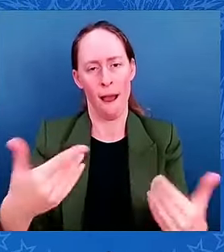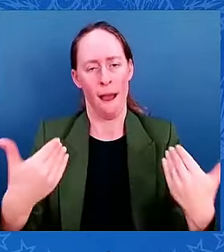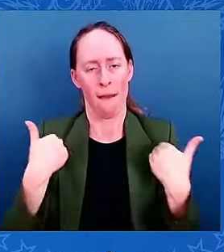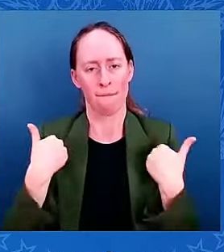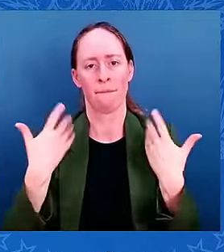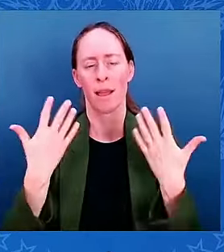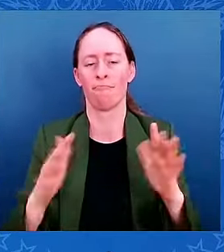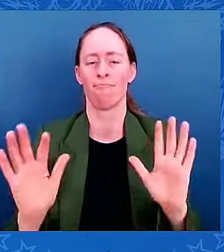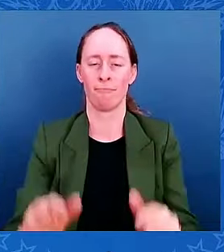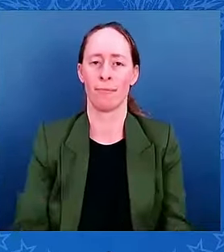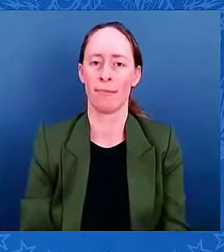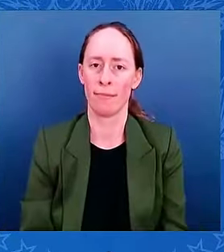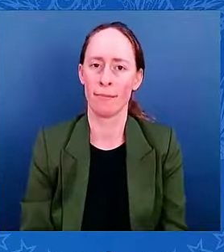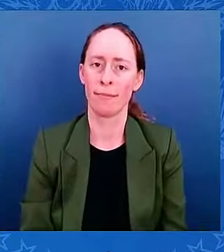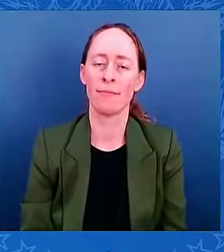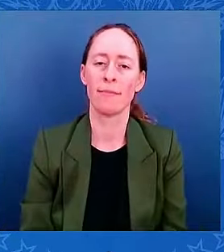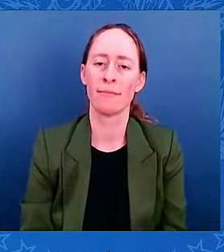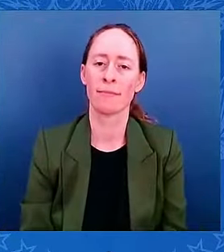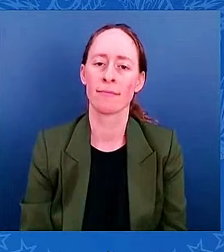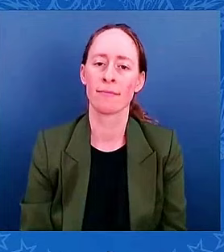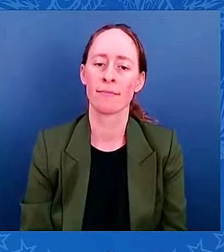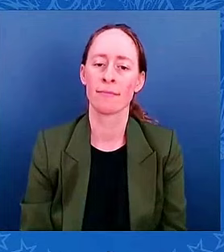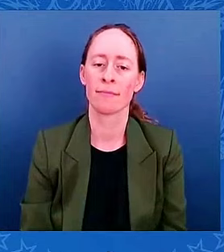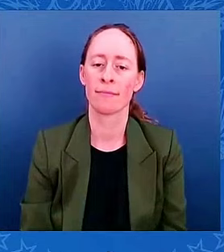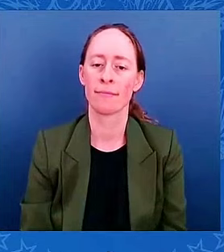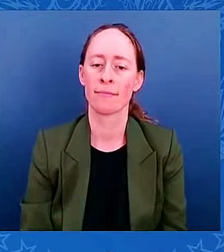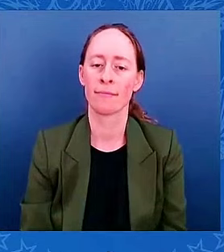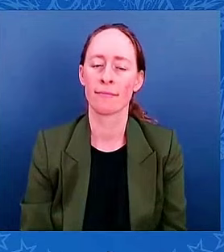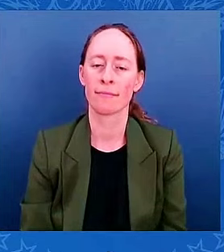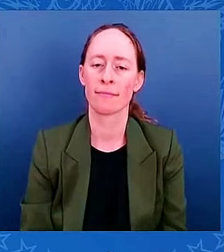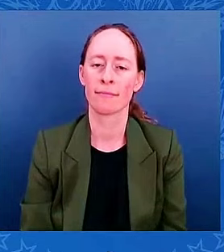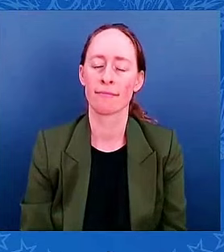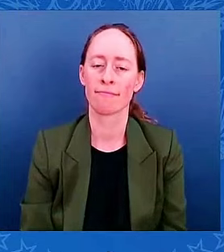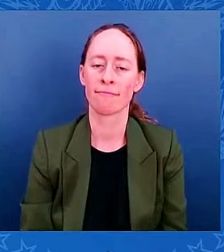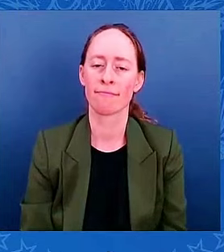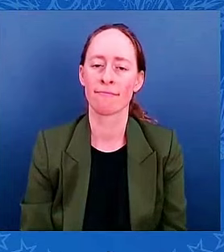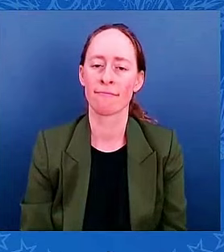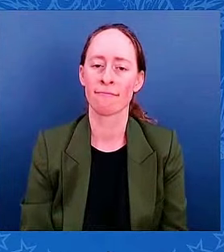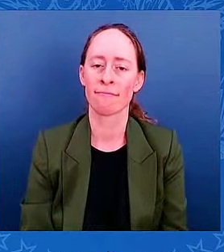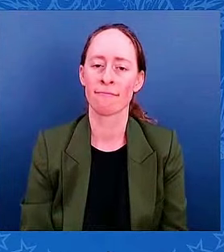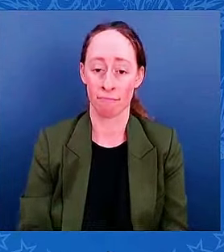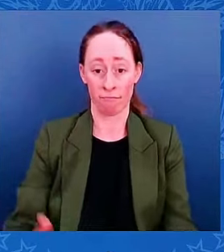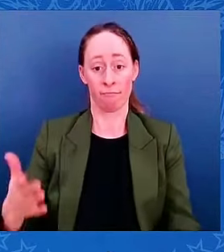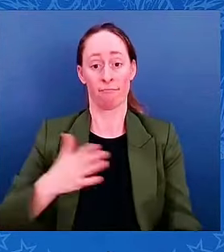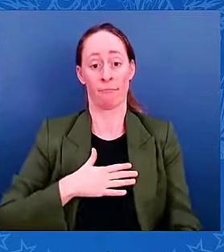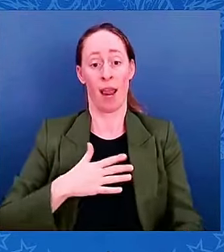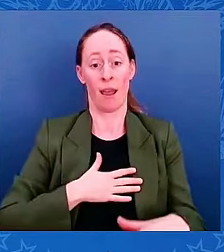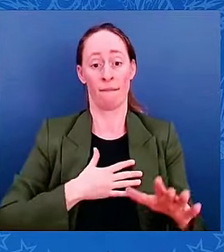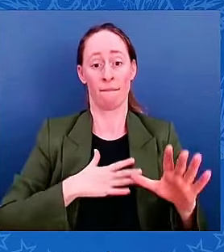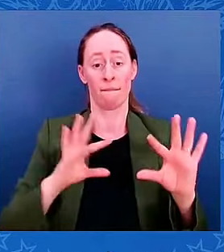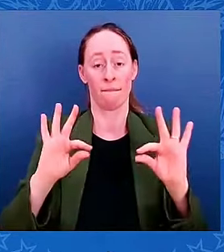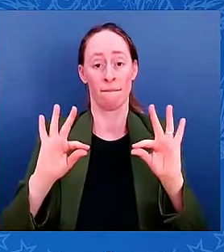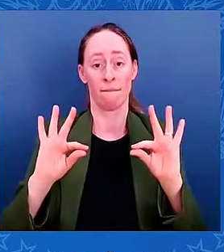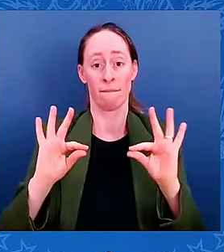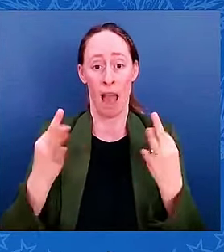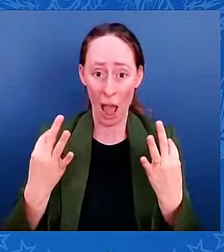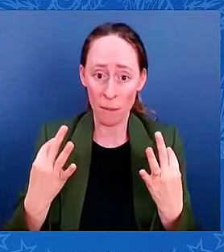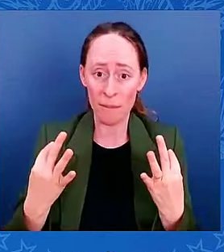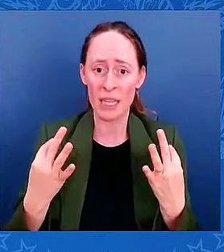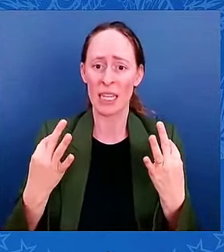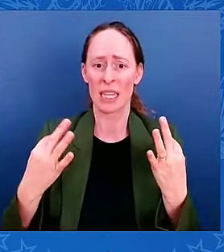Where I come from, my family, we're making them whole again. It's a big deal, but let's be